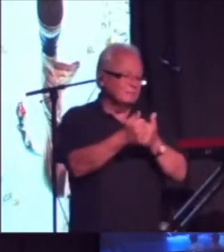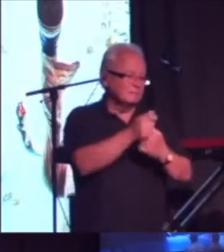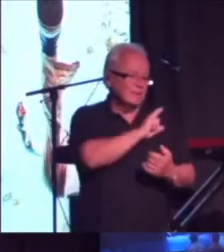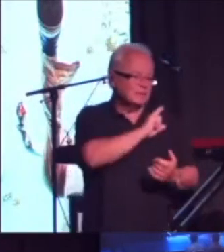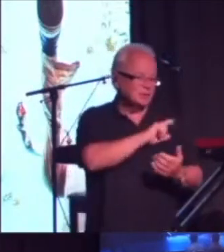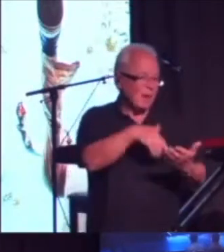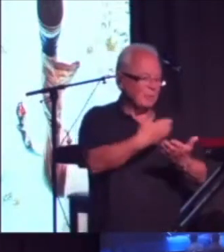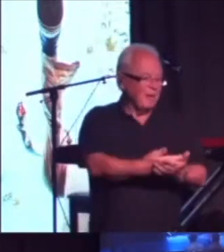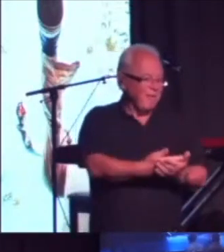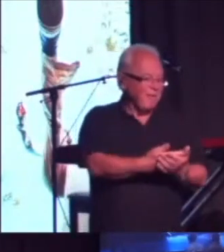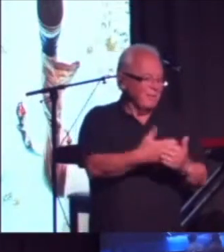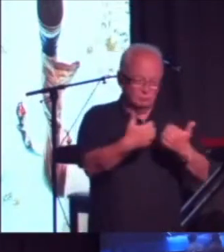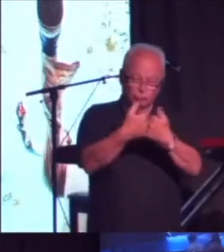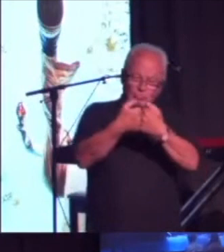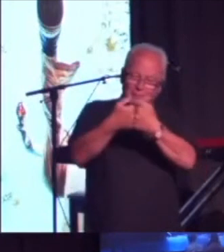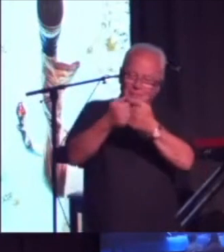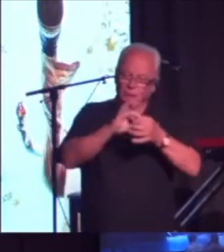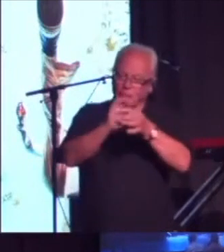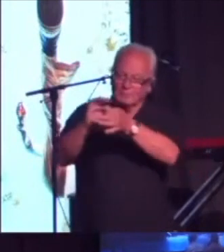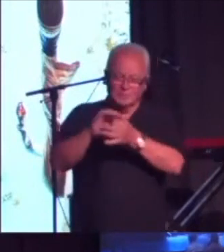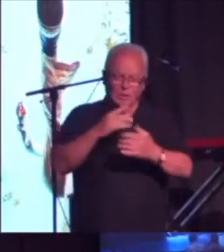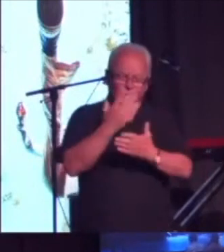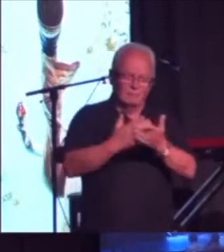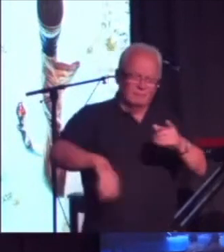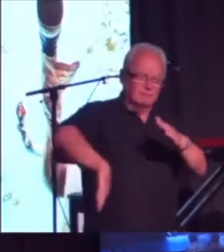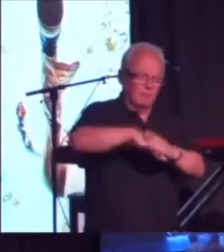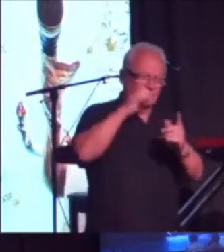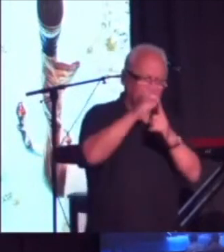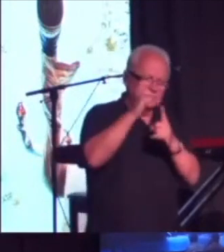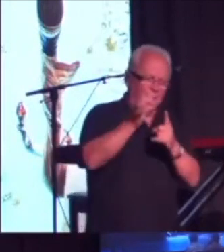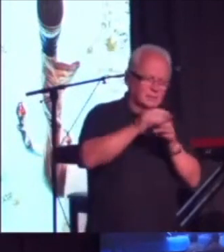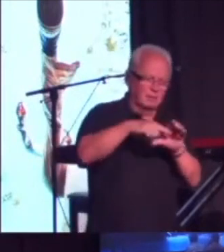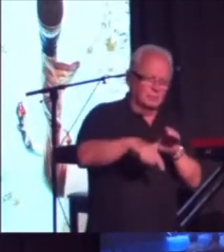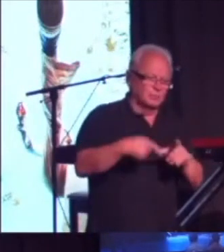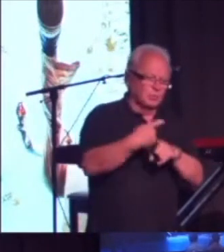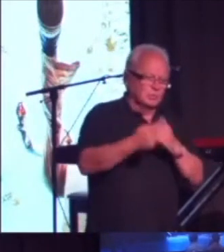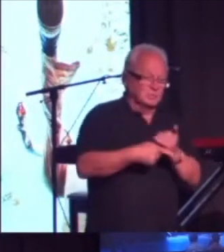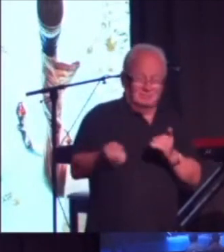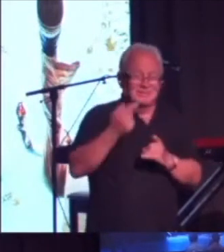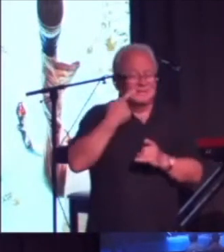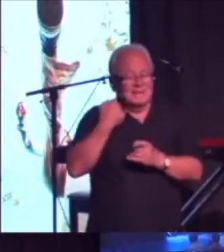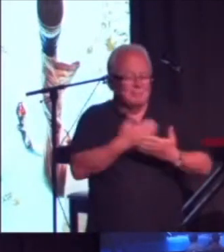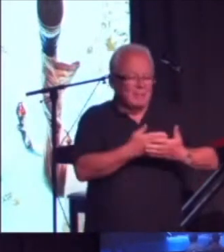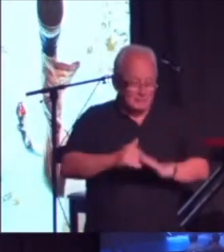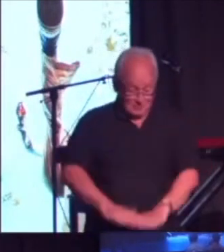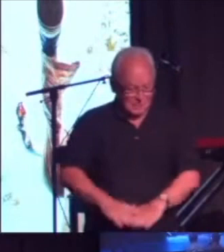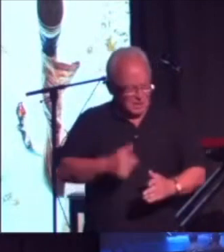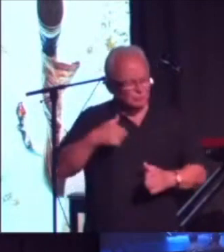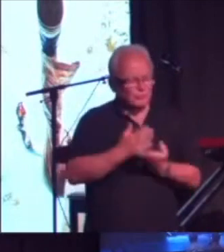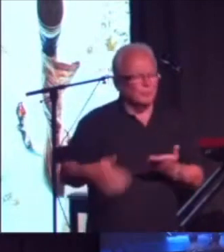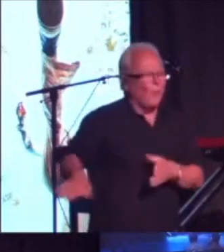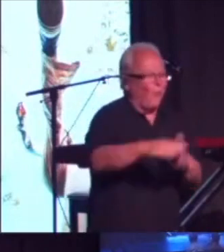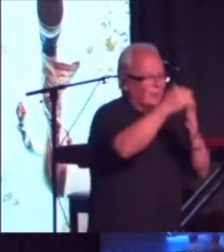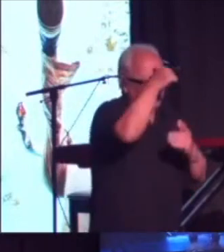or a neurotic relationship. Now, without going into the details or going down that path, obviously we had all these nice wee ones here today, and I trust you all know that they